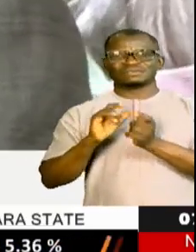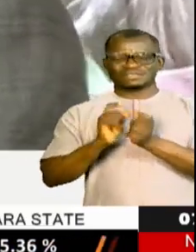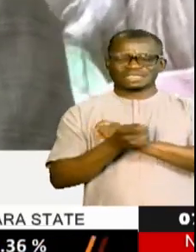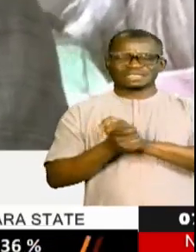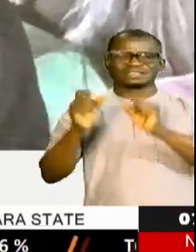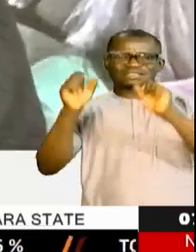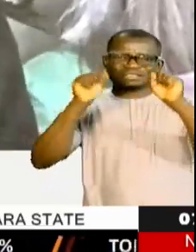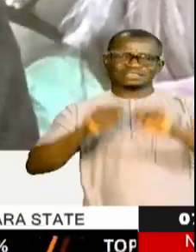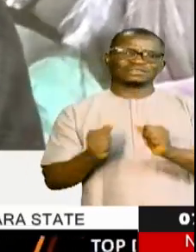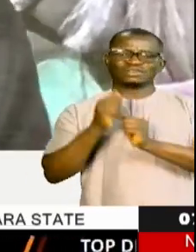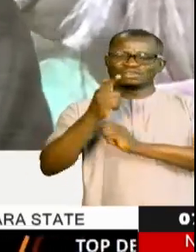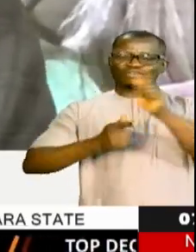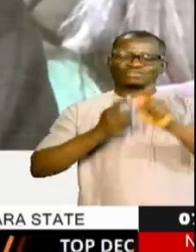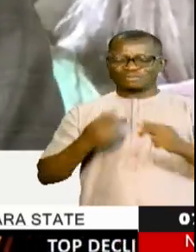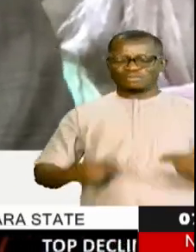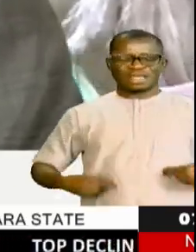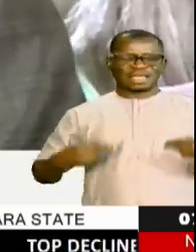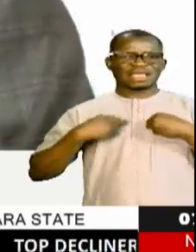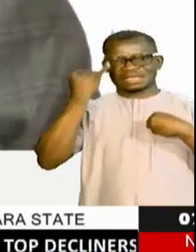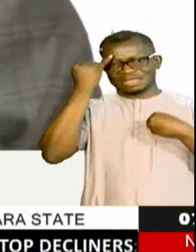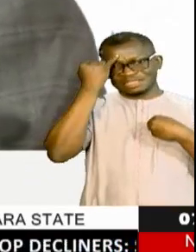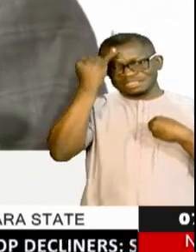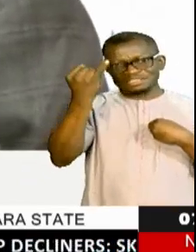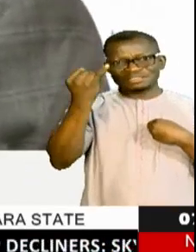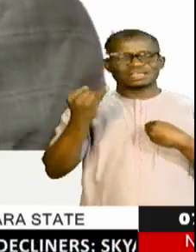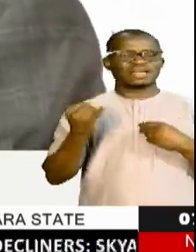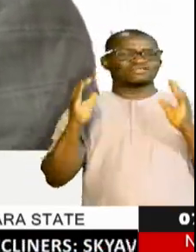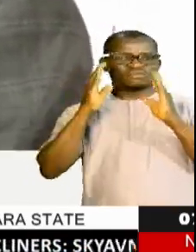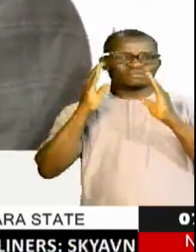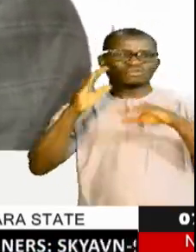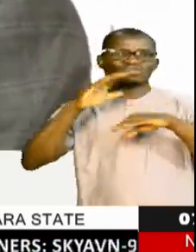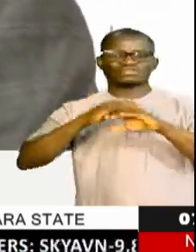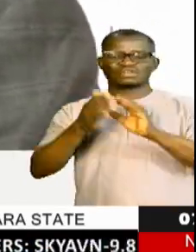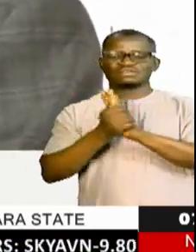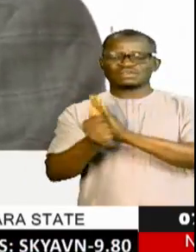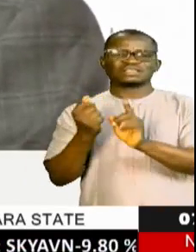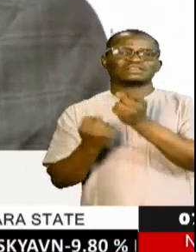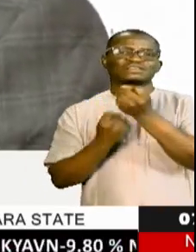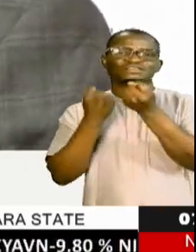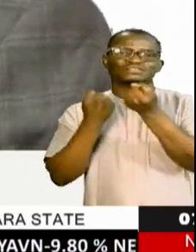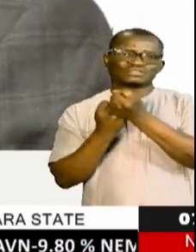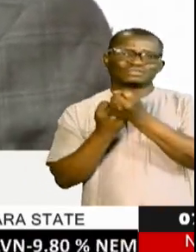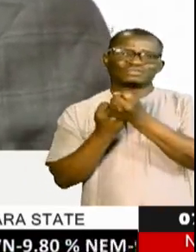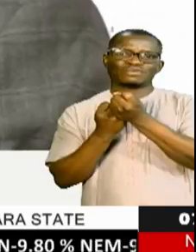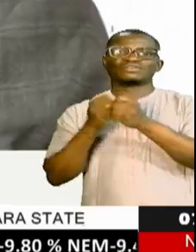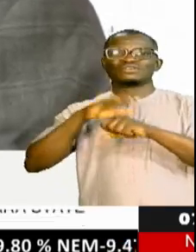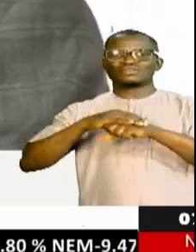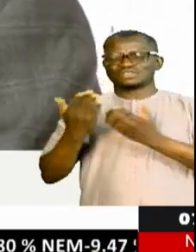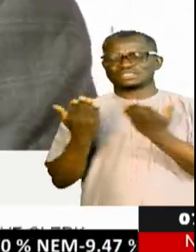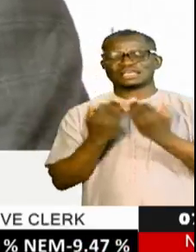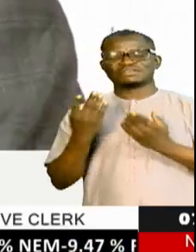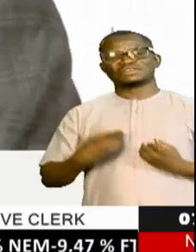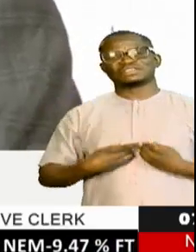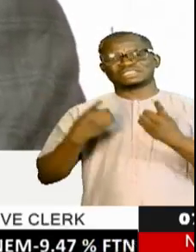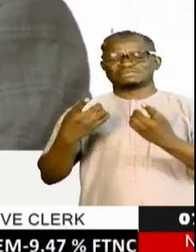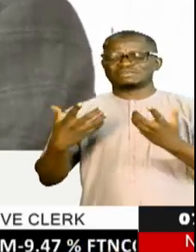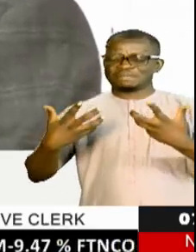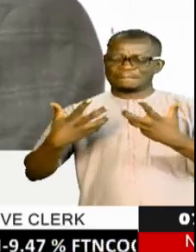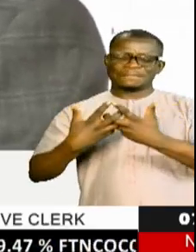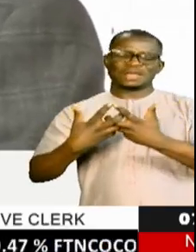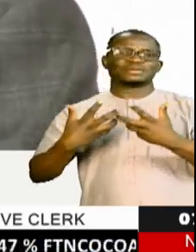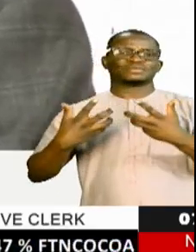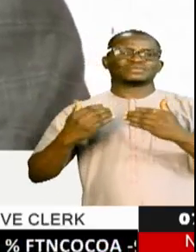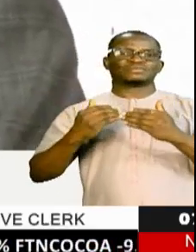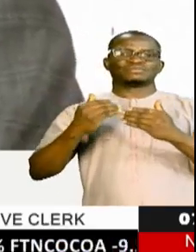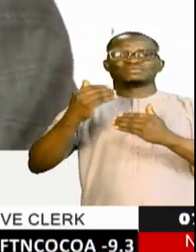Health Initiative have committed to effectively support the integrated service delivery aligned beyond